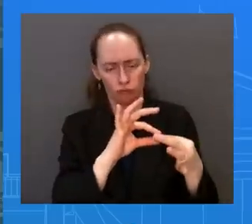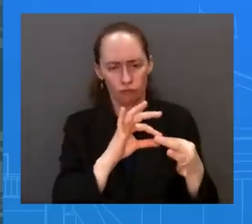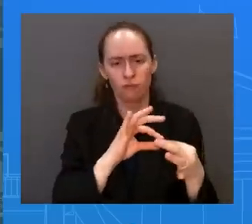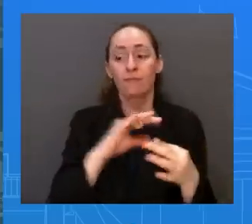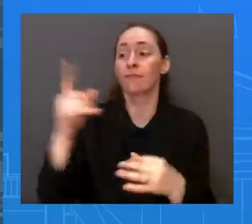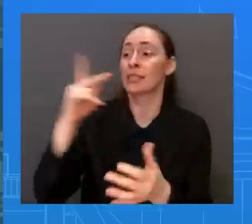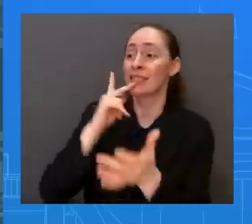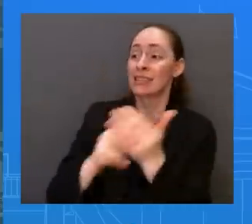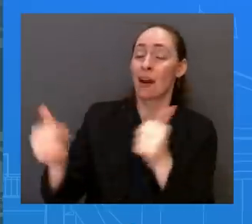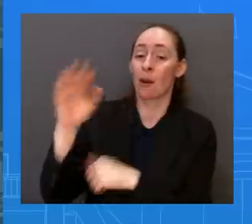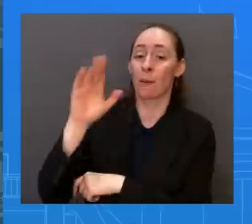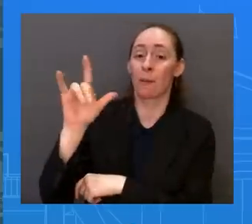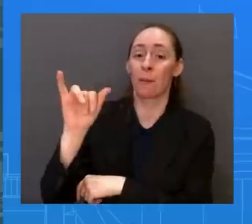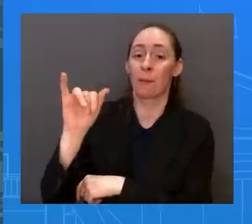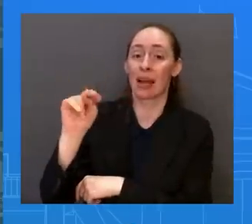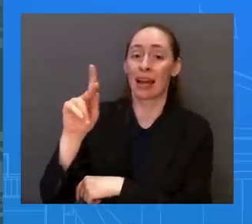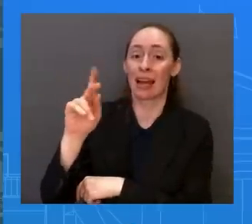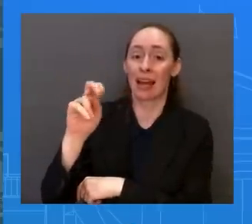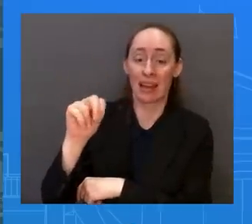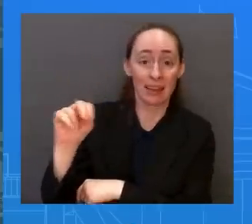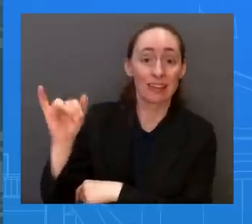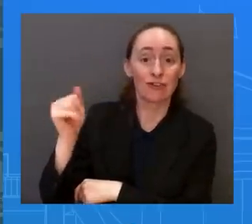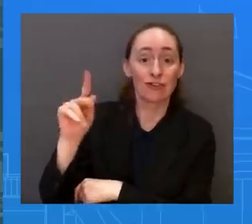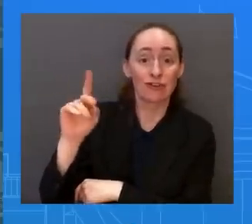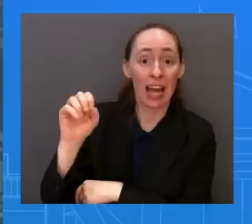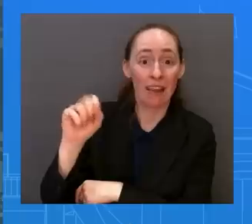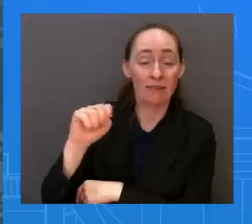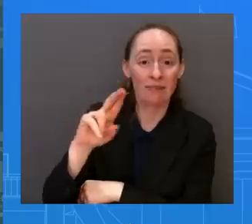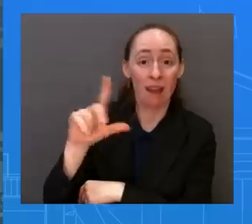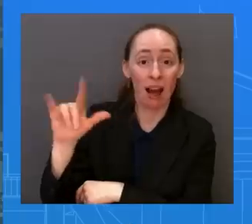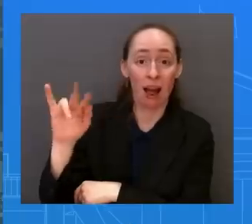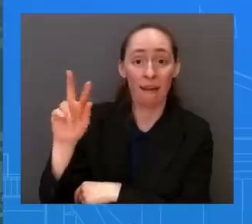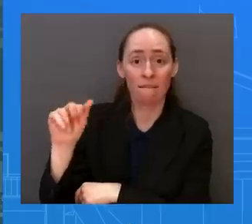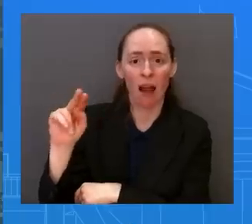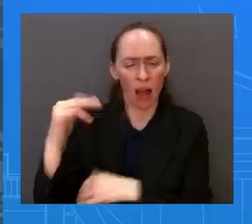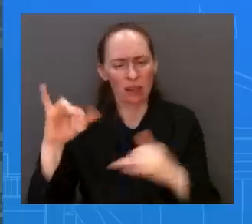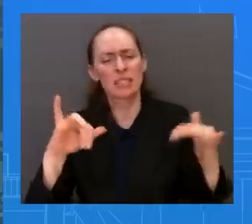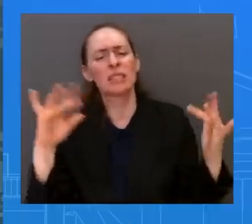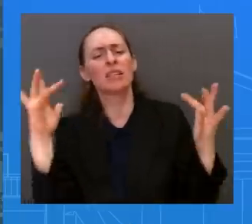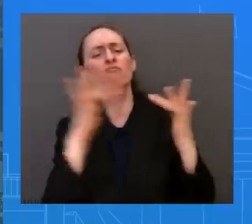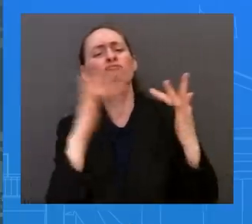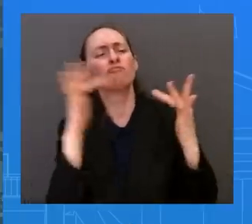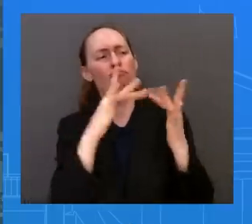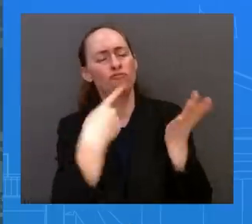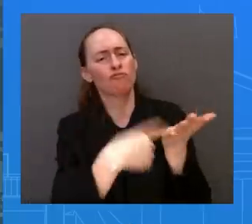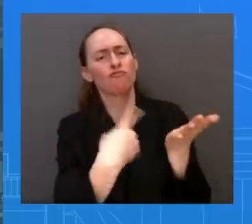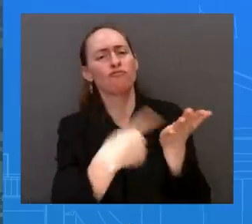have continued those dialogues, especially after last week. And in fact,